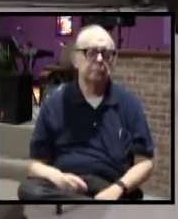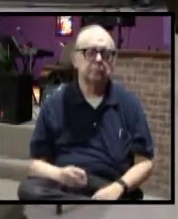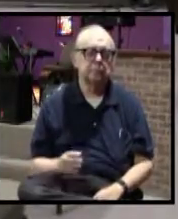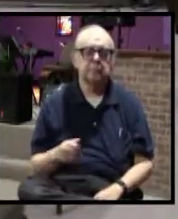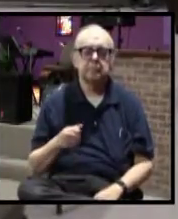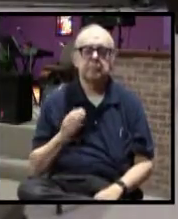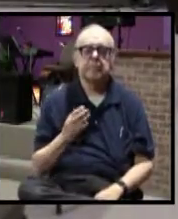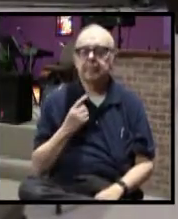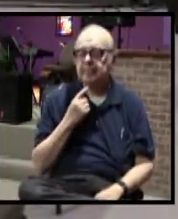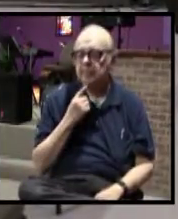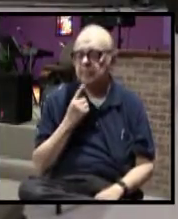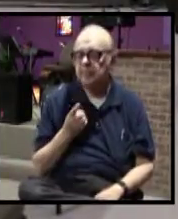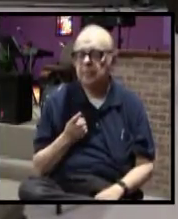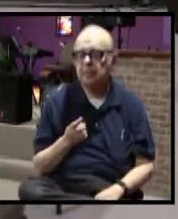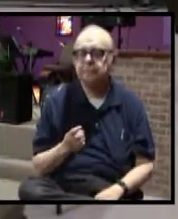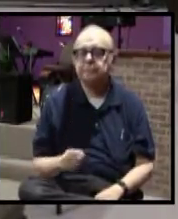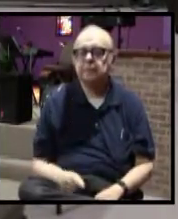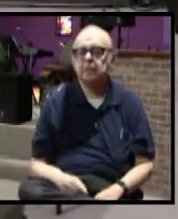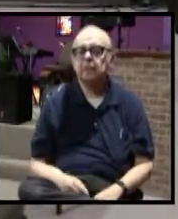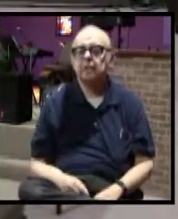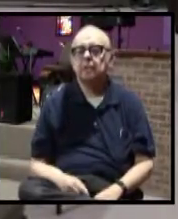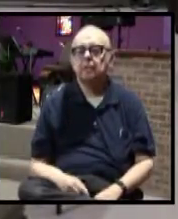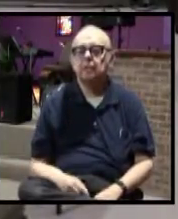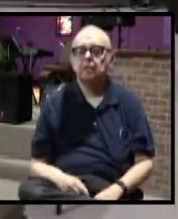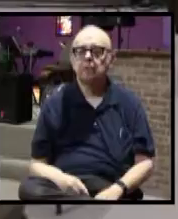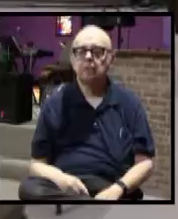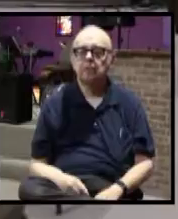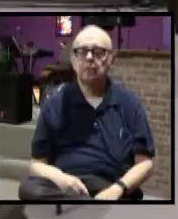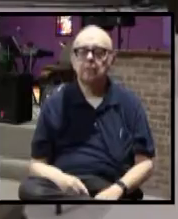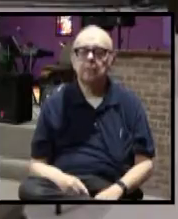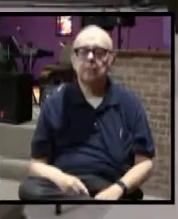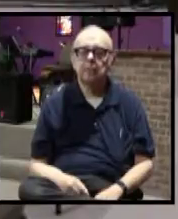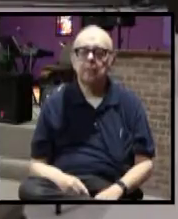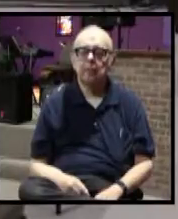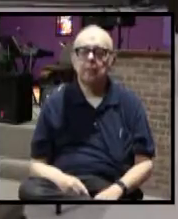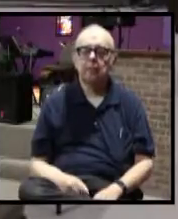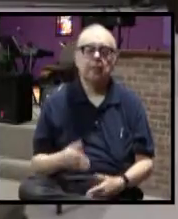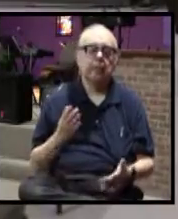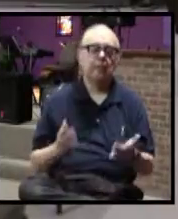And everything else. But what God sees is a child that needs direction.